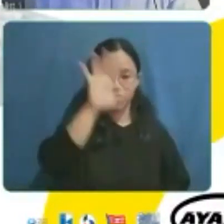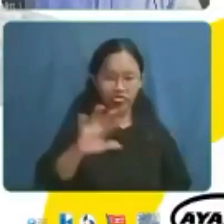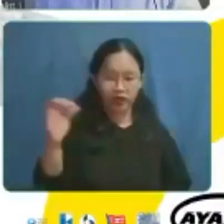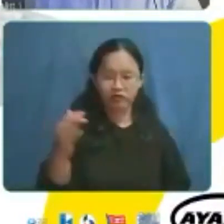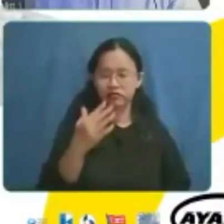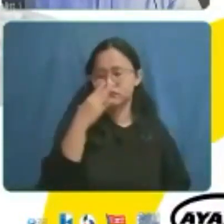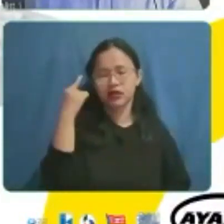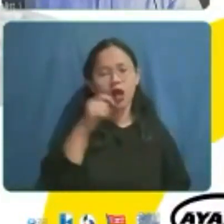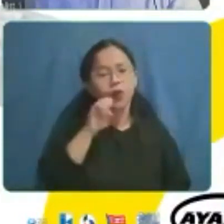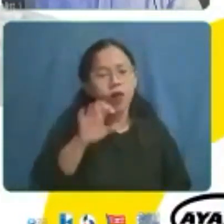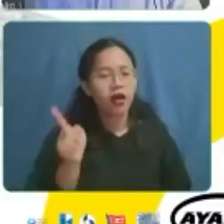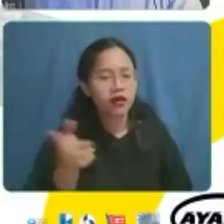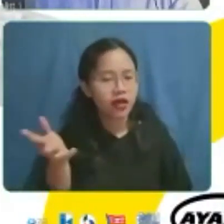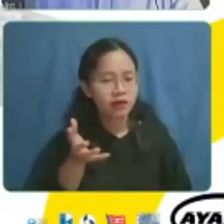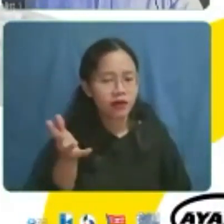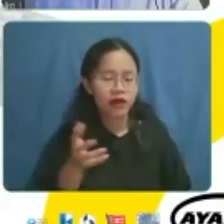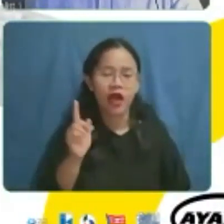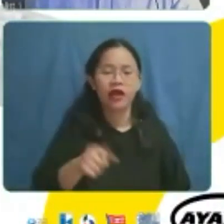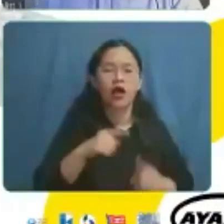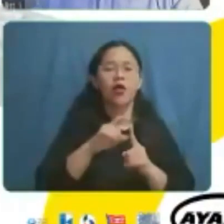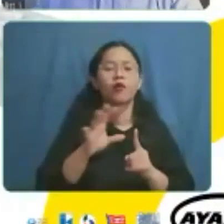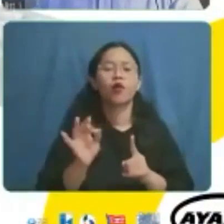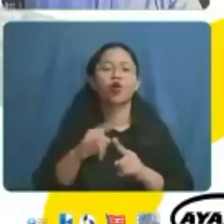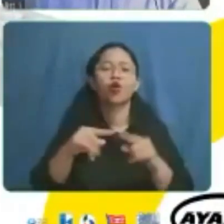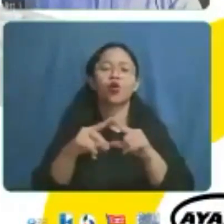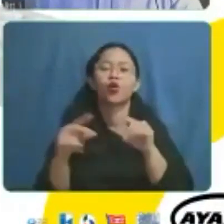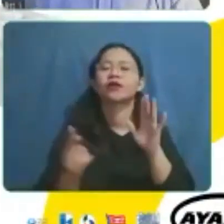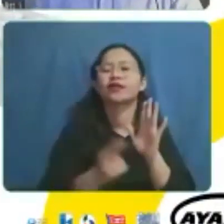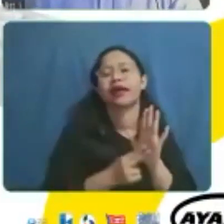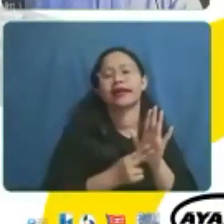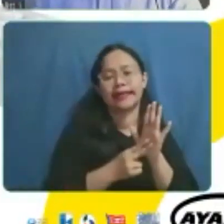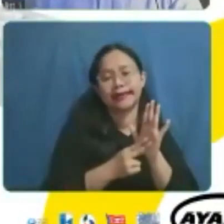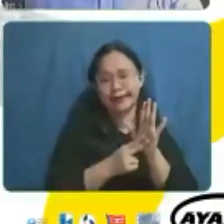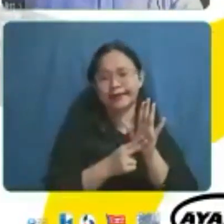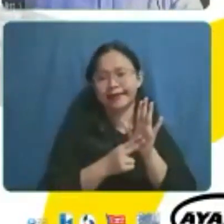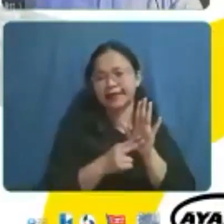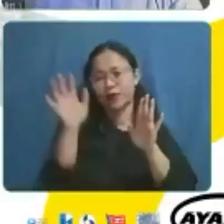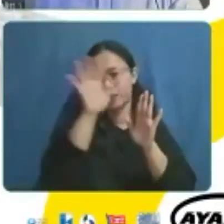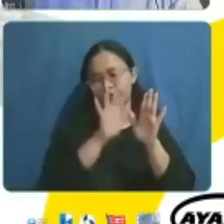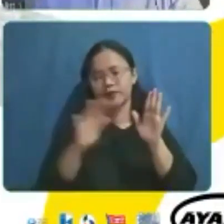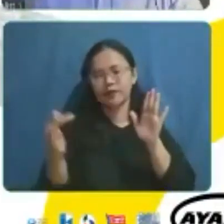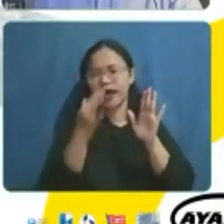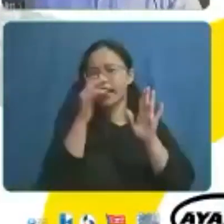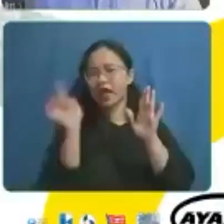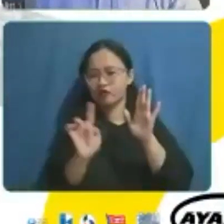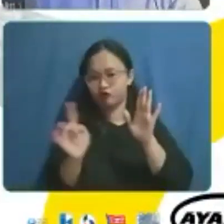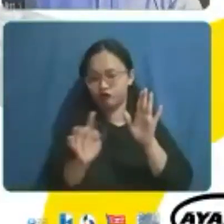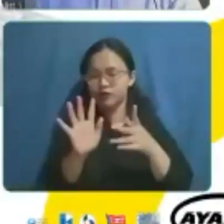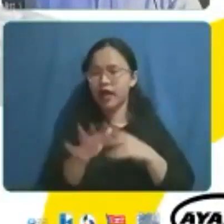air quality standards. So it's around ozone, particulate matter, it's PM10